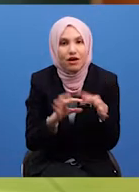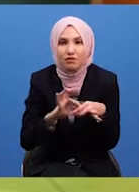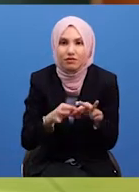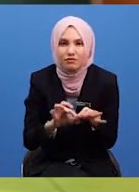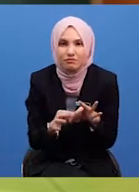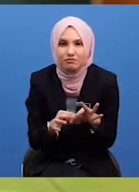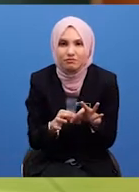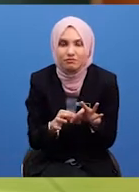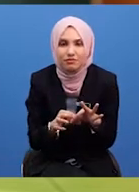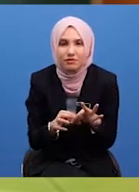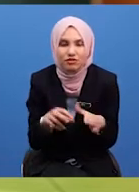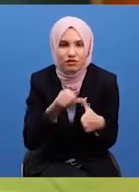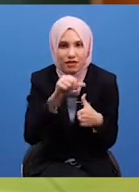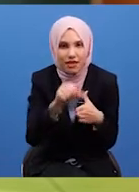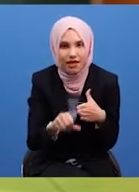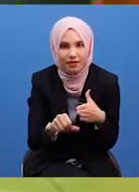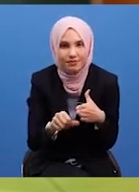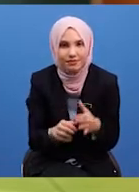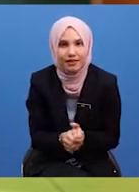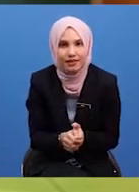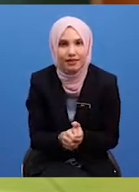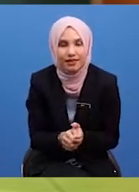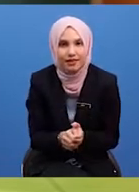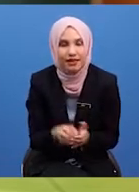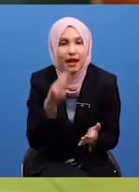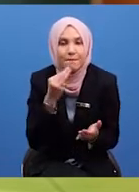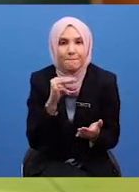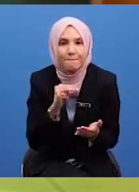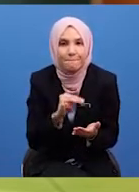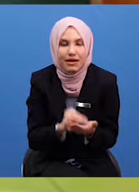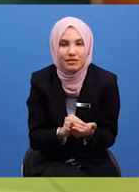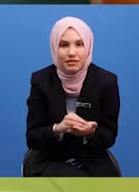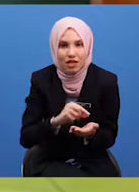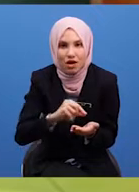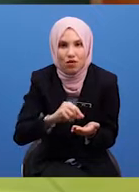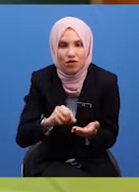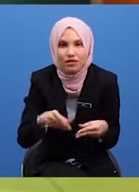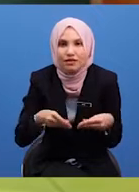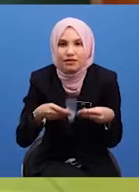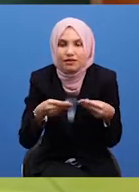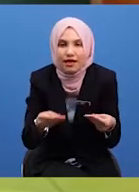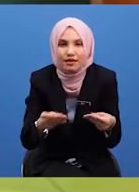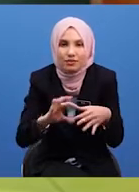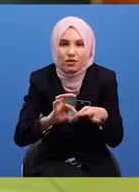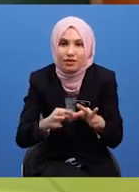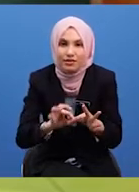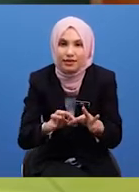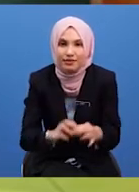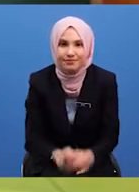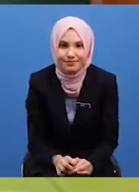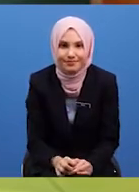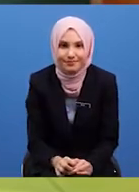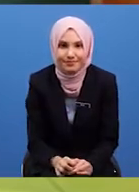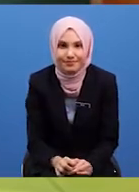story till the end, that becomes like a message that the writer wishes to tell us in a story. That